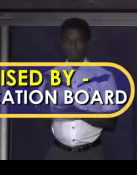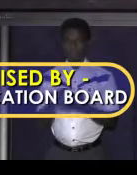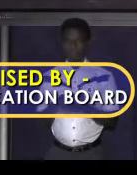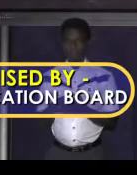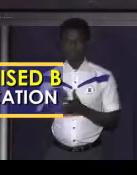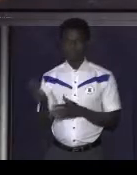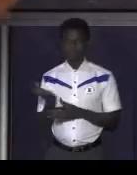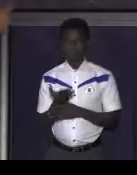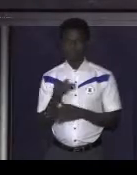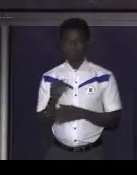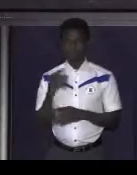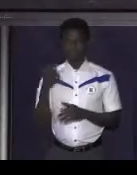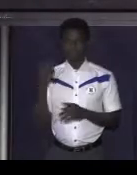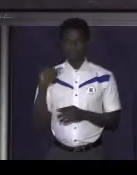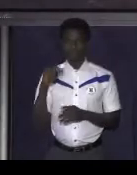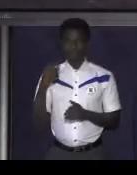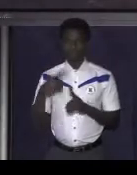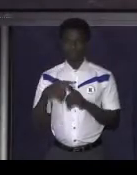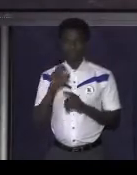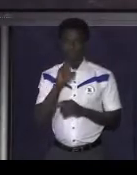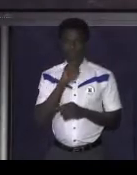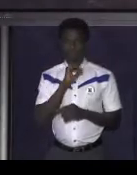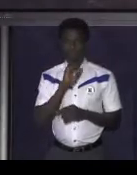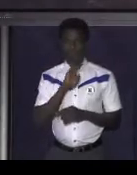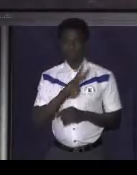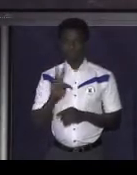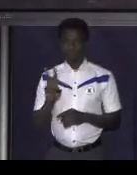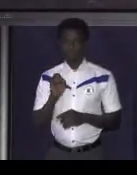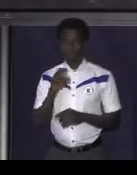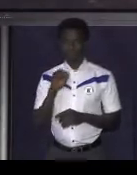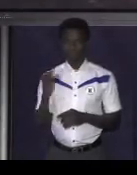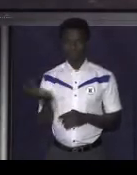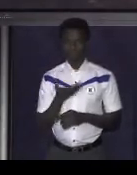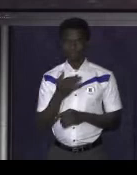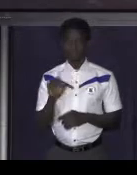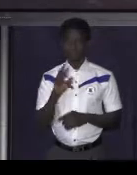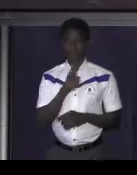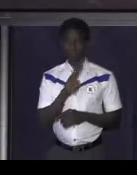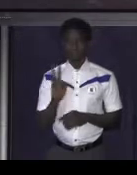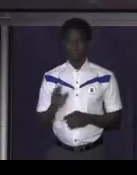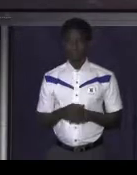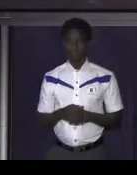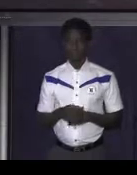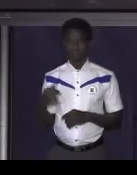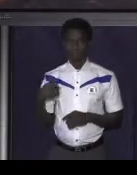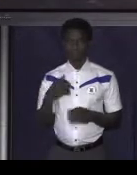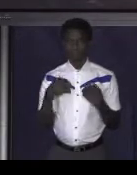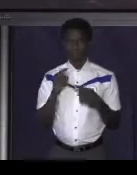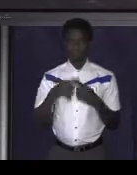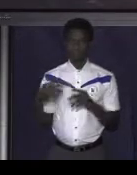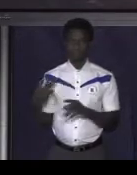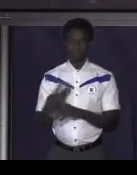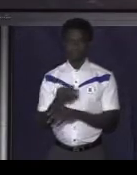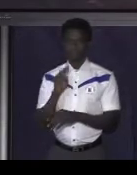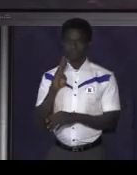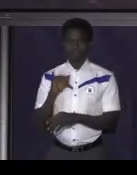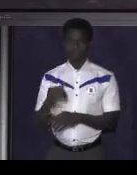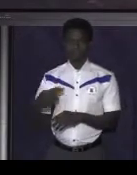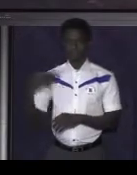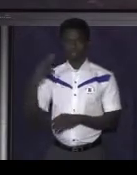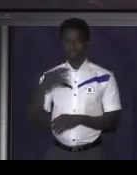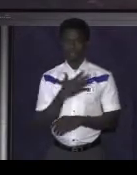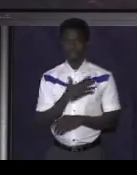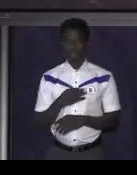of 10 plus 12 is 22. So half of 22. Then we have to multiply by the height